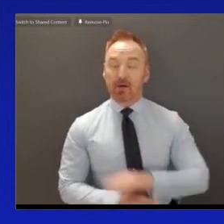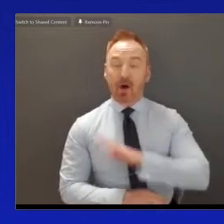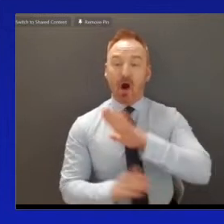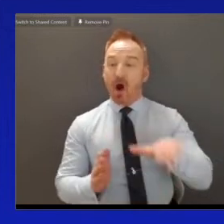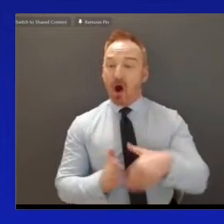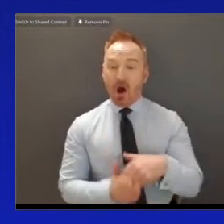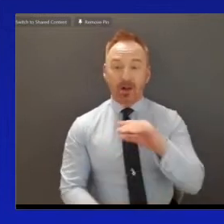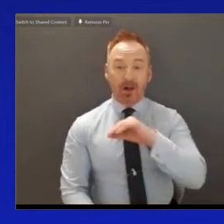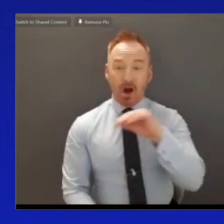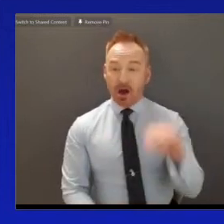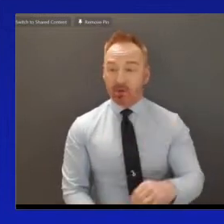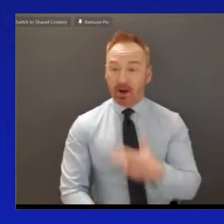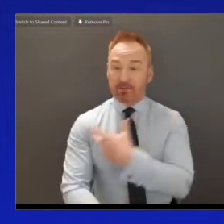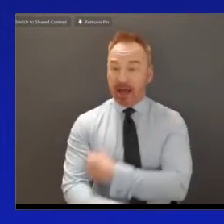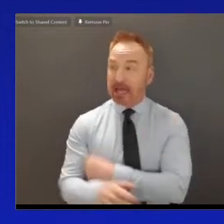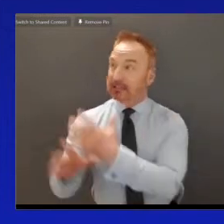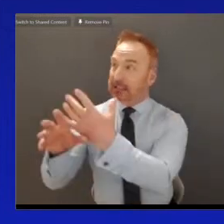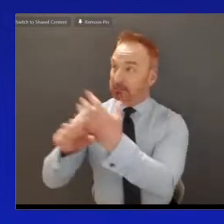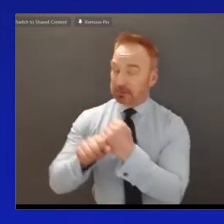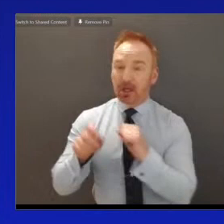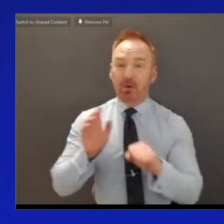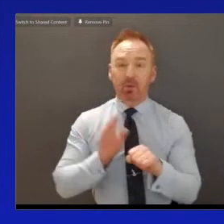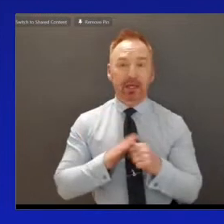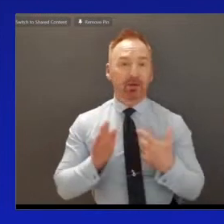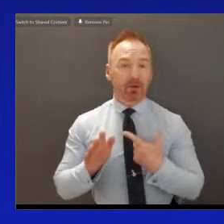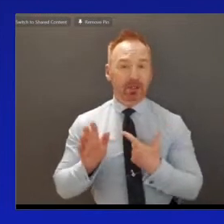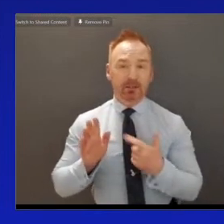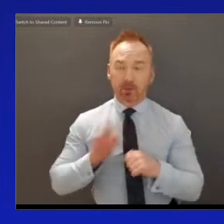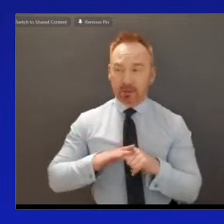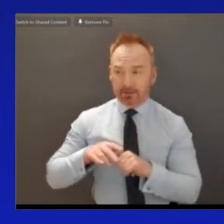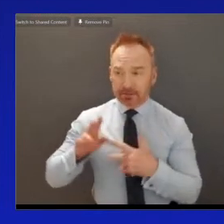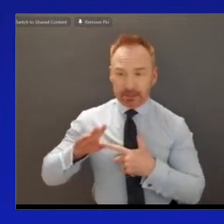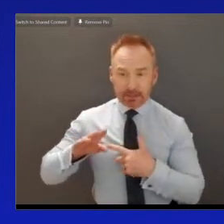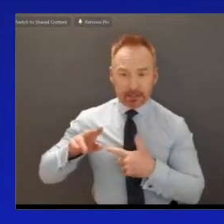continuons à administrer tous les doses de vaccins que nous recevons à Ottawa.